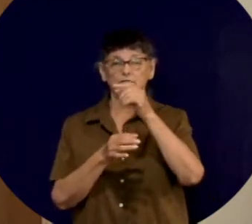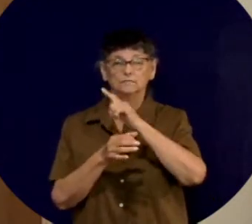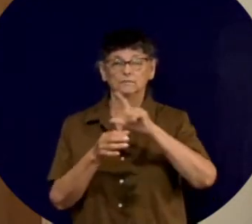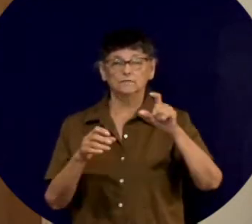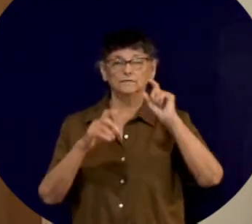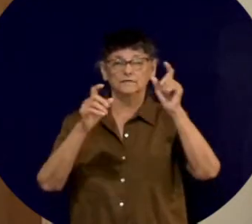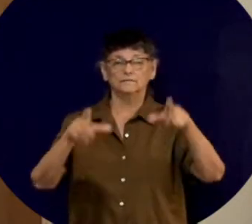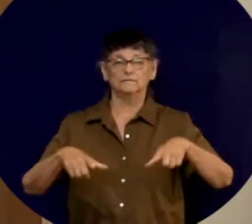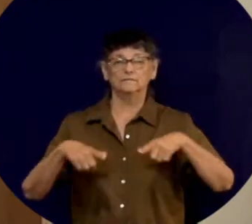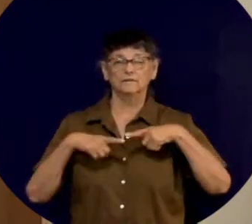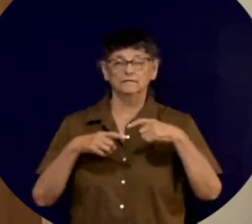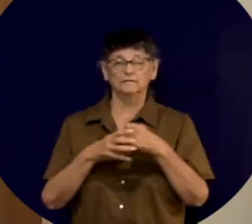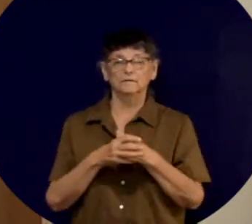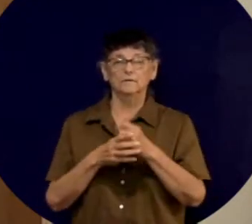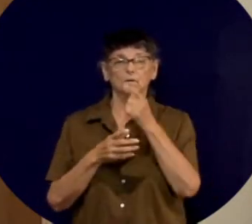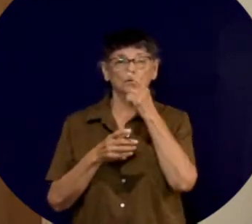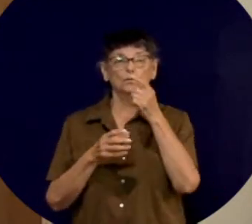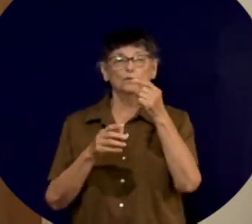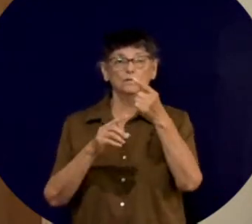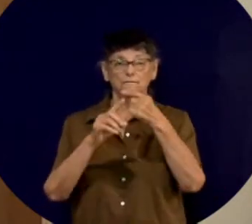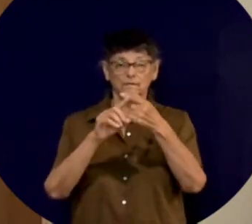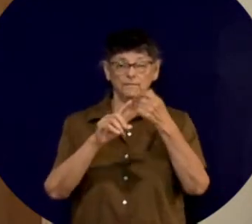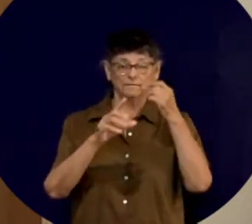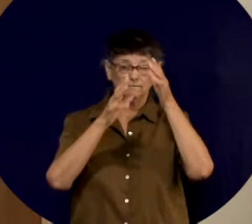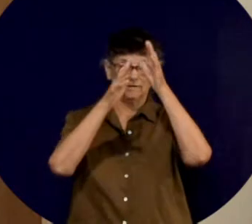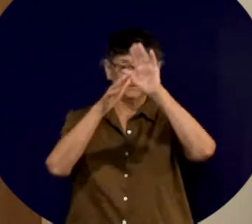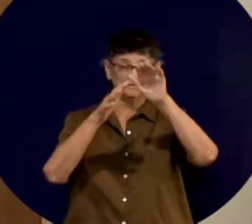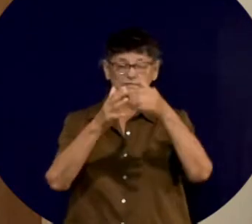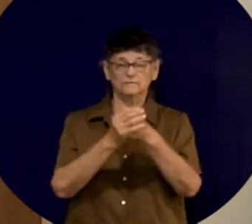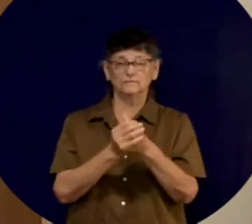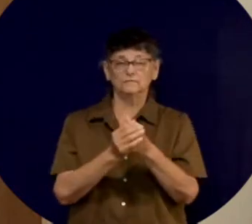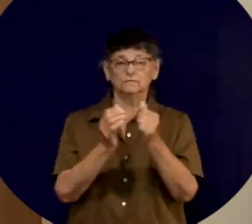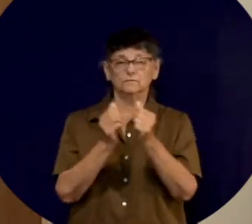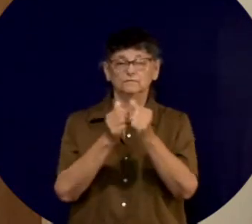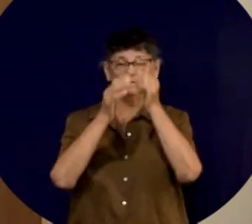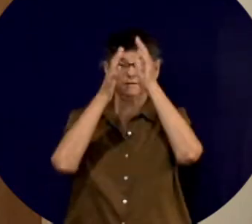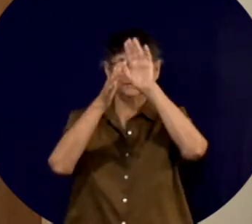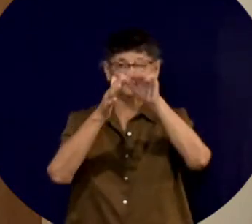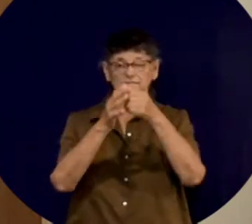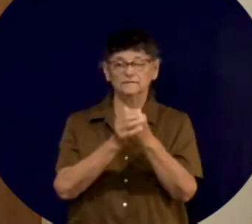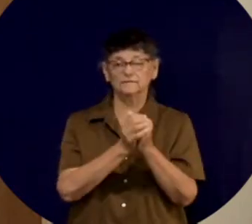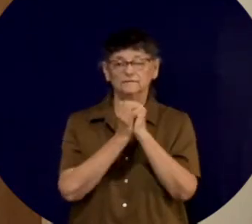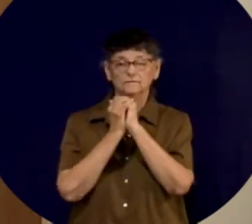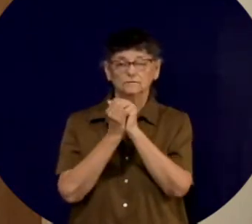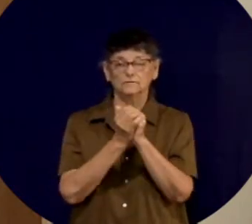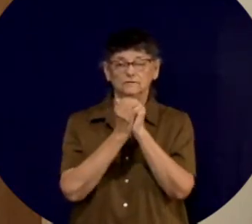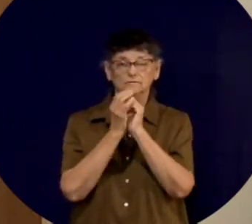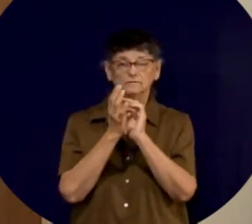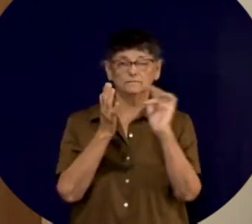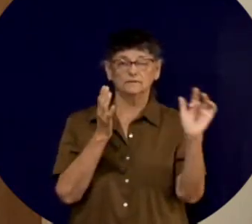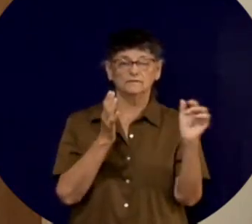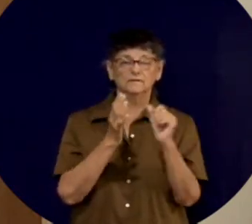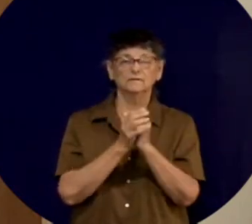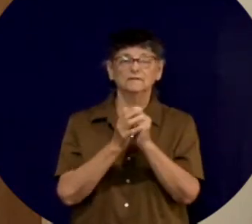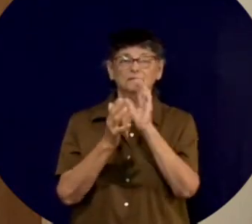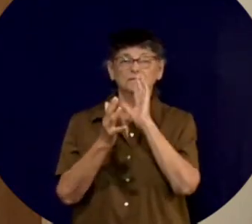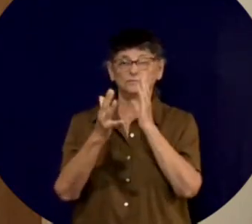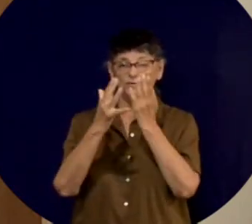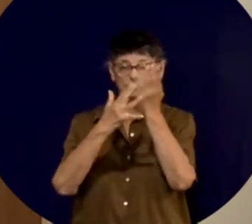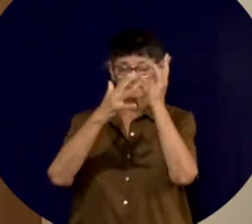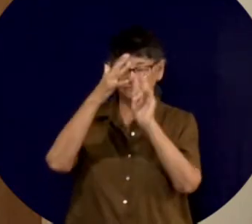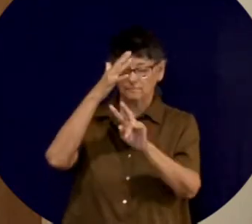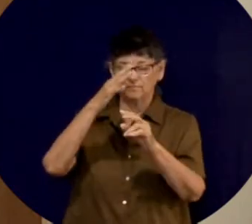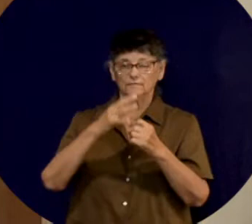the Lord, the giver of life, who proceeds from the Father and the Son, who with the Father and the Son is adored and glorified, who